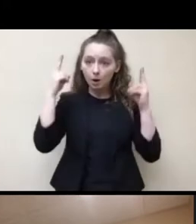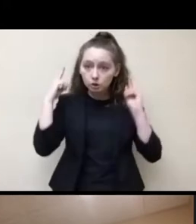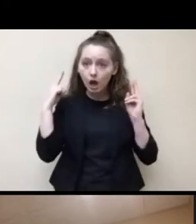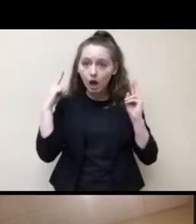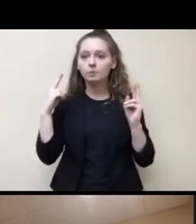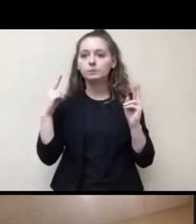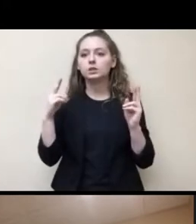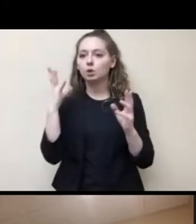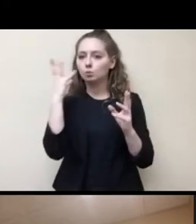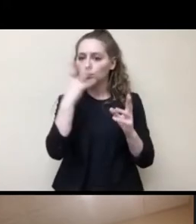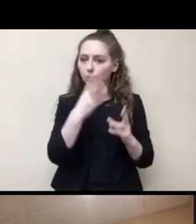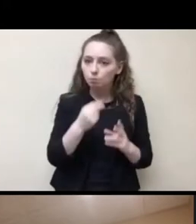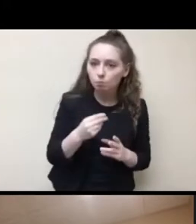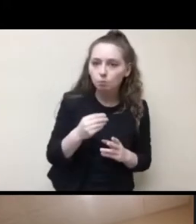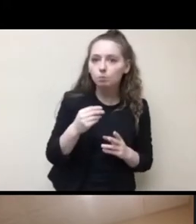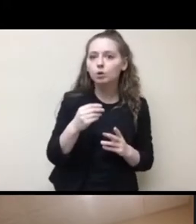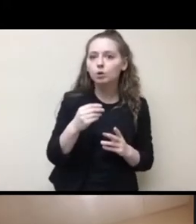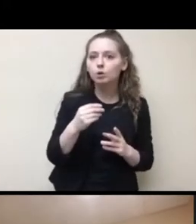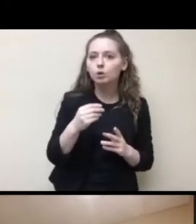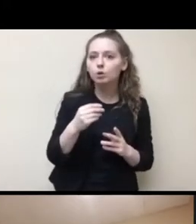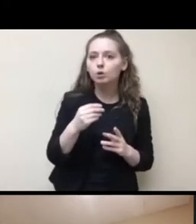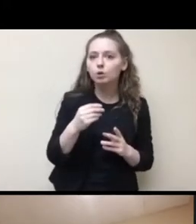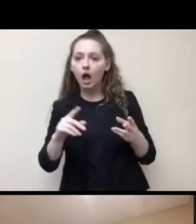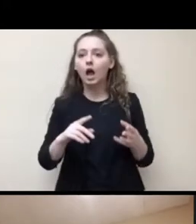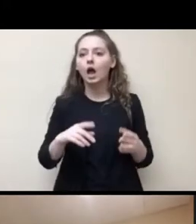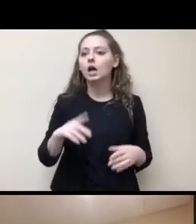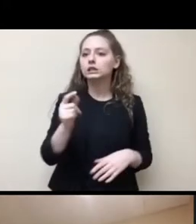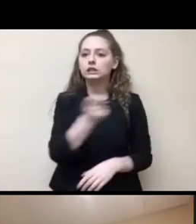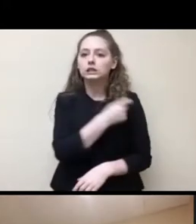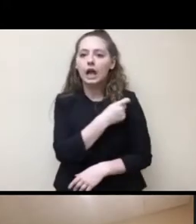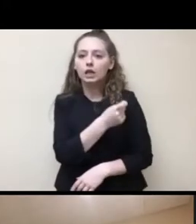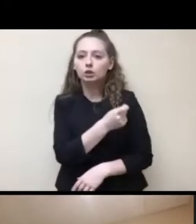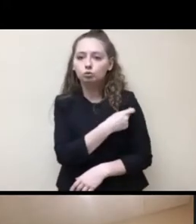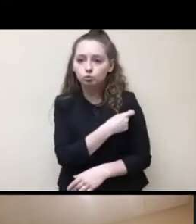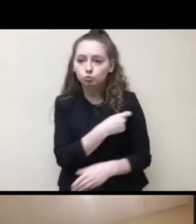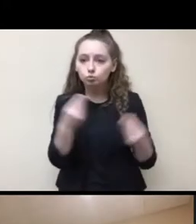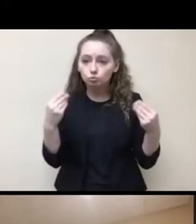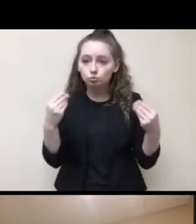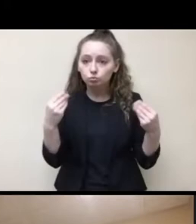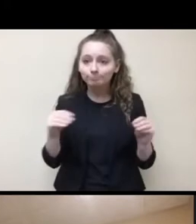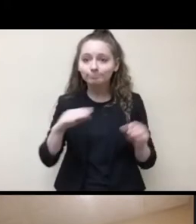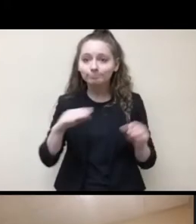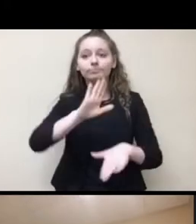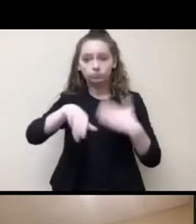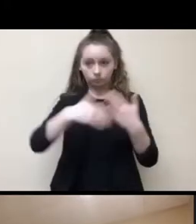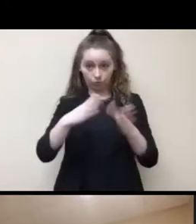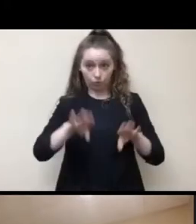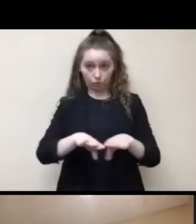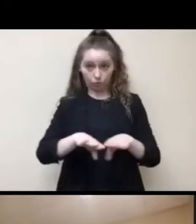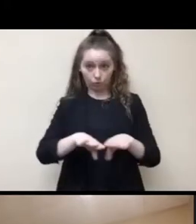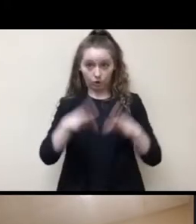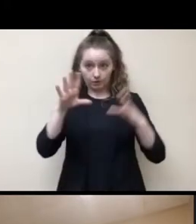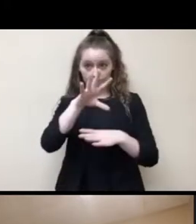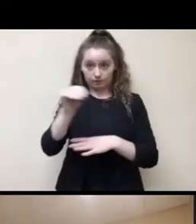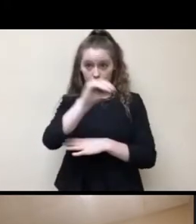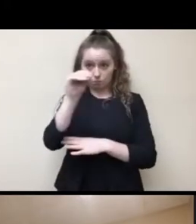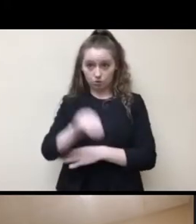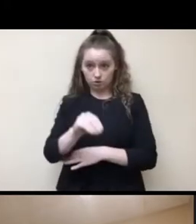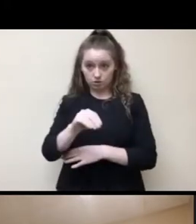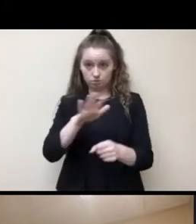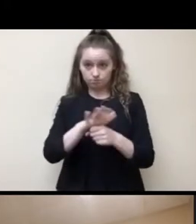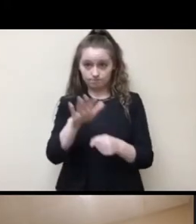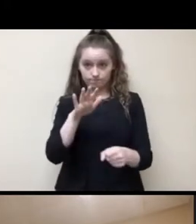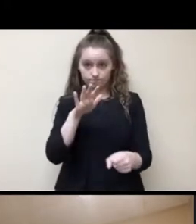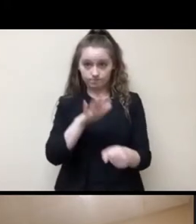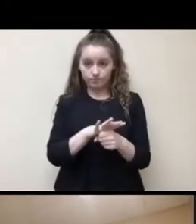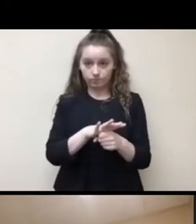salons, tattoo parlors, all open at 50% capacity on Monday. That's May